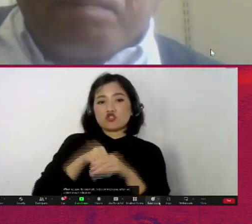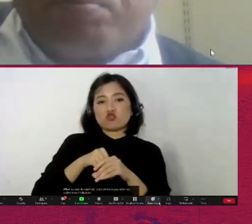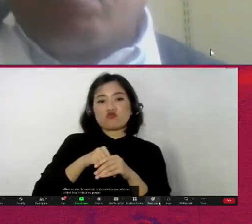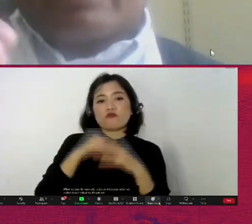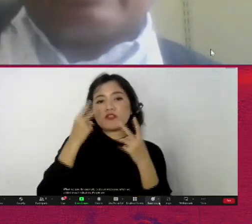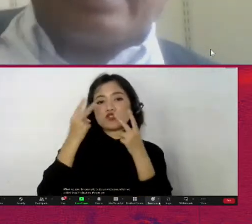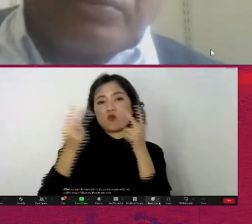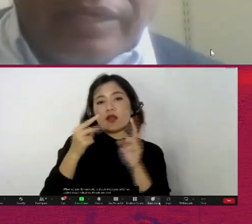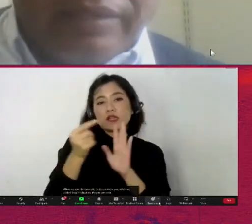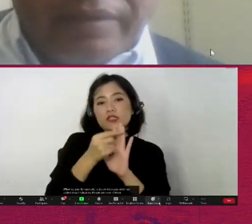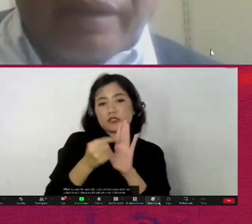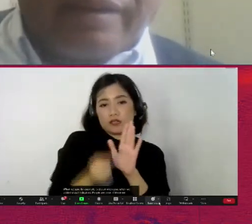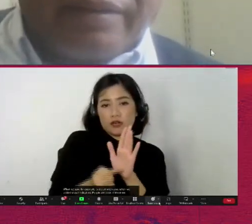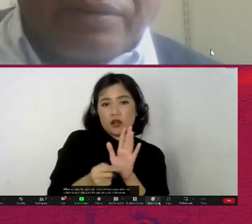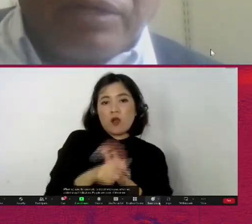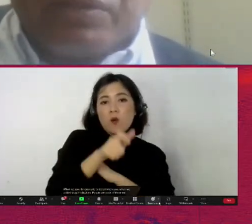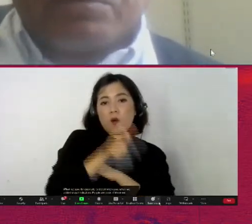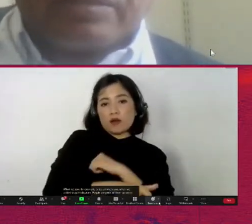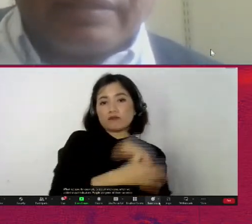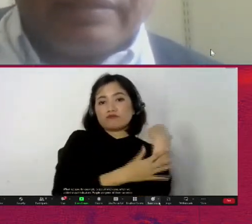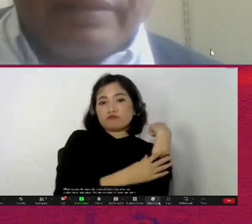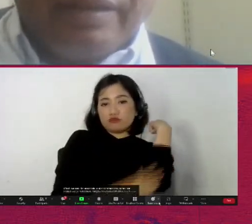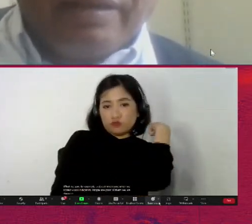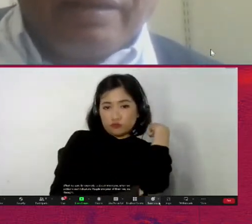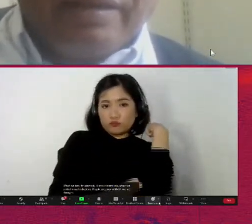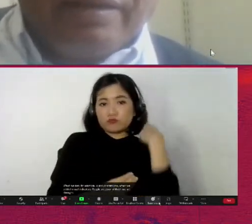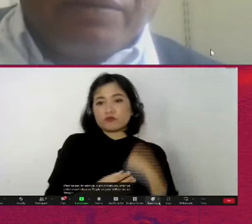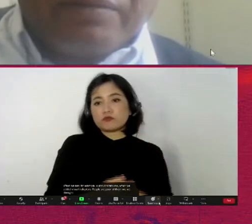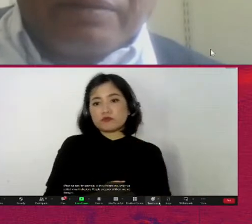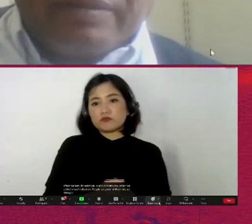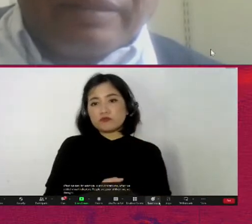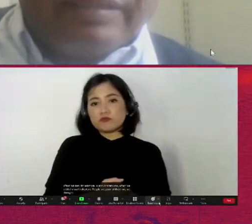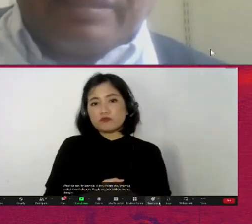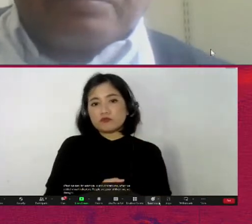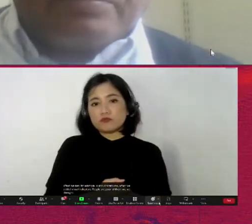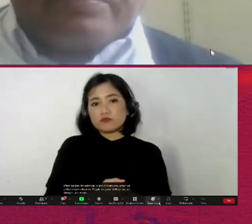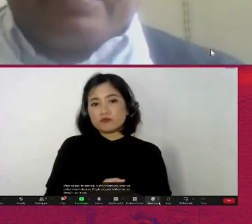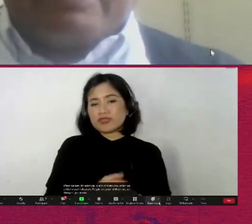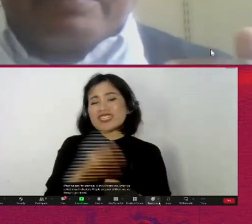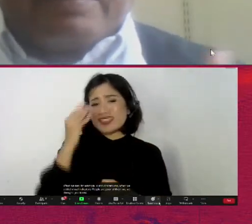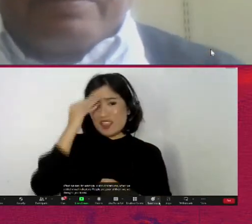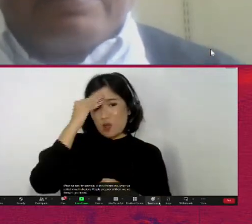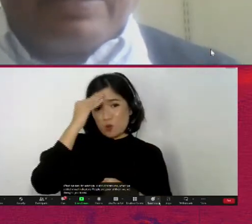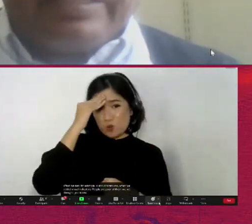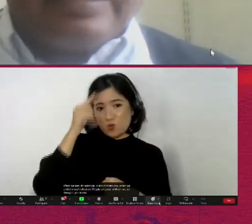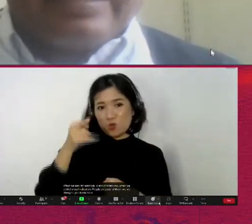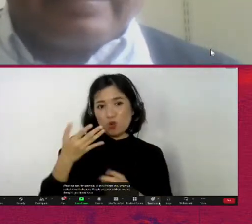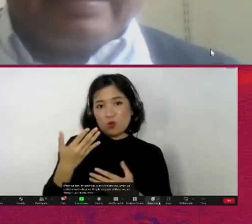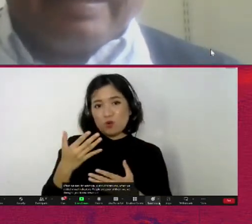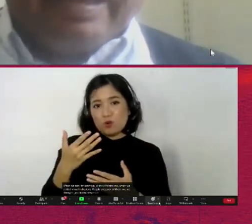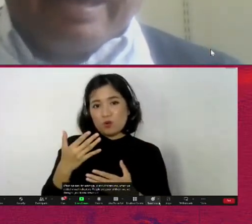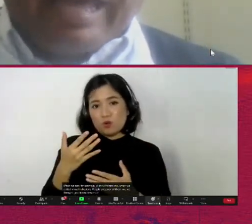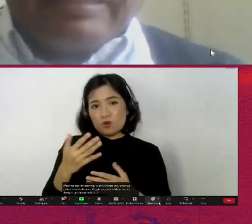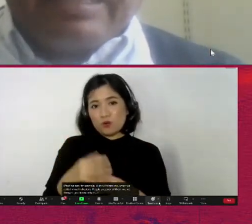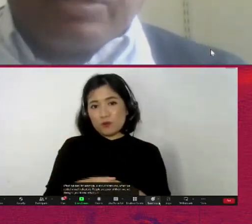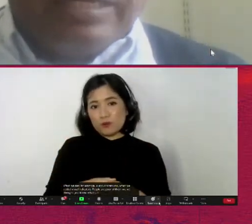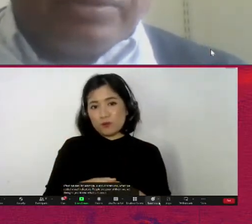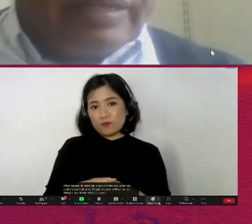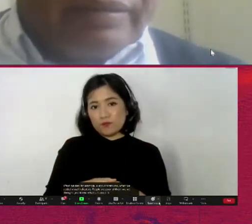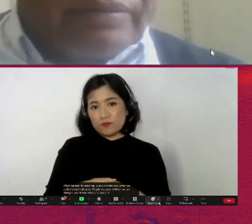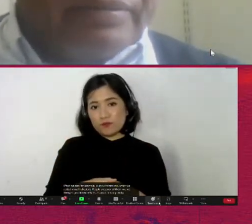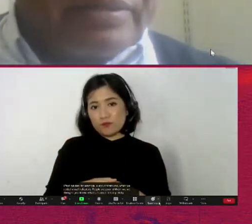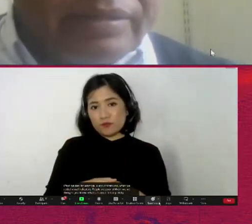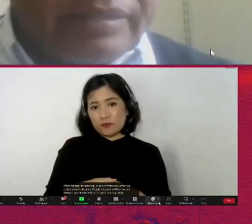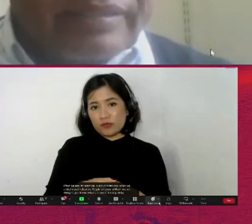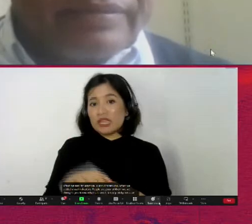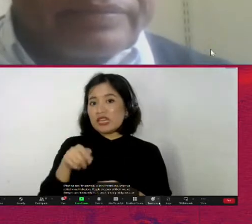people are poorer than we thought. You know, what is it? And it is really